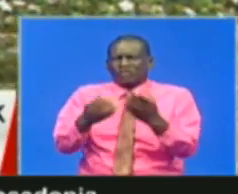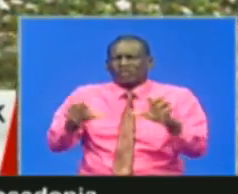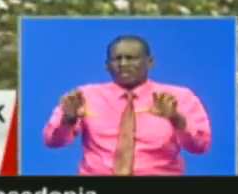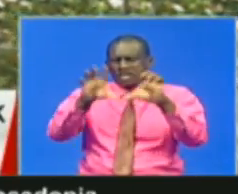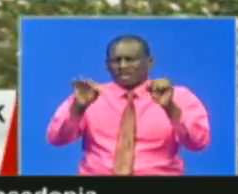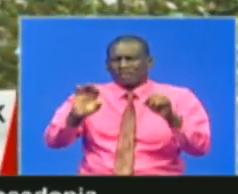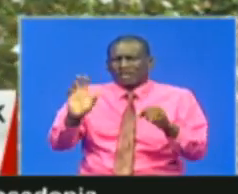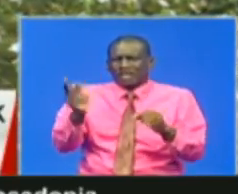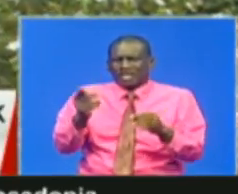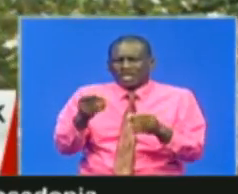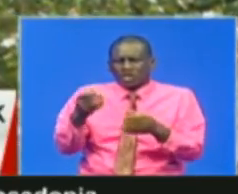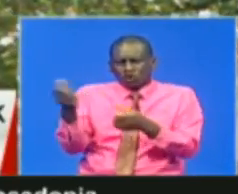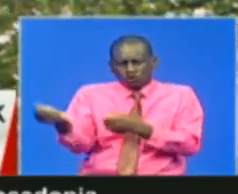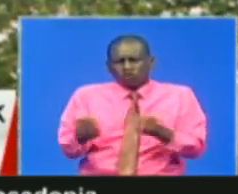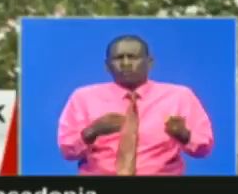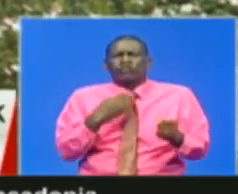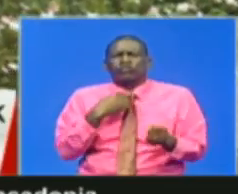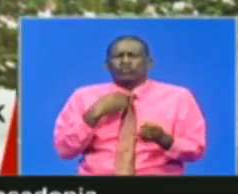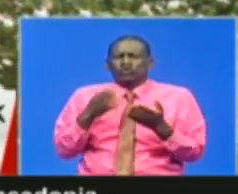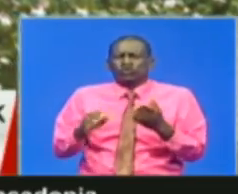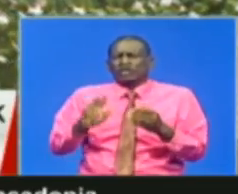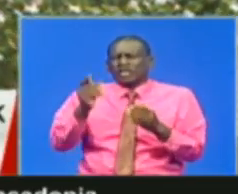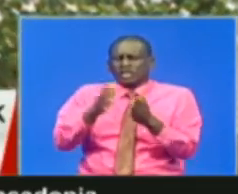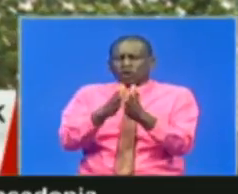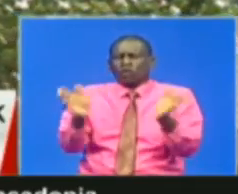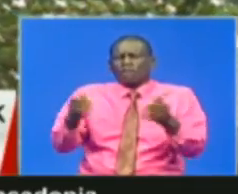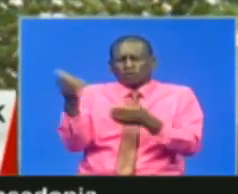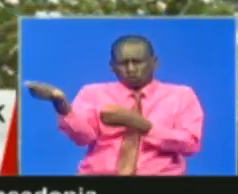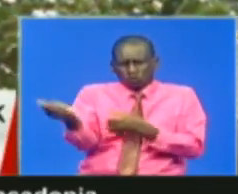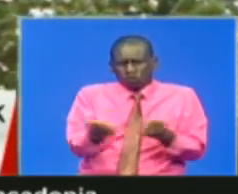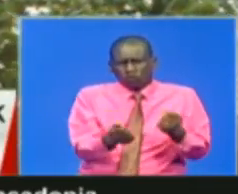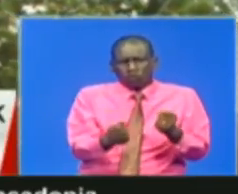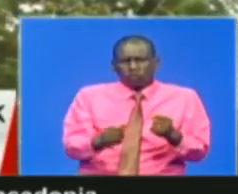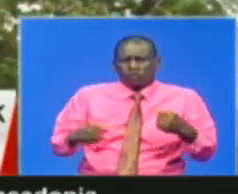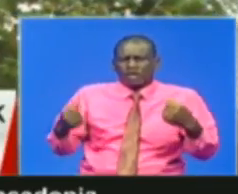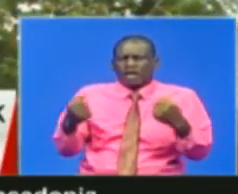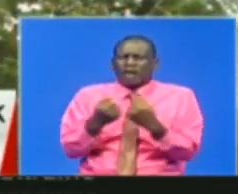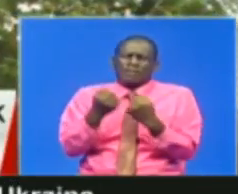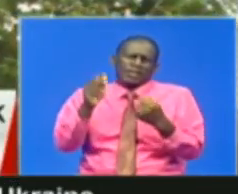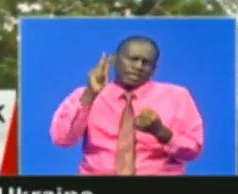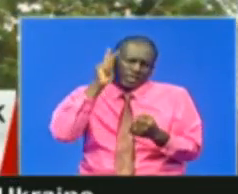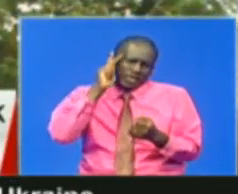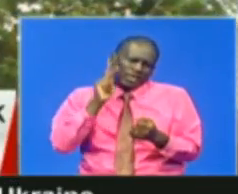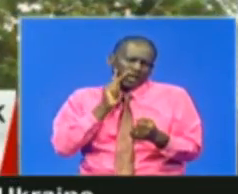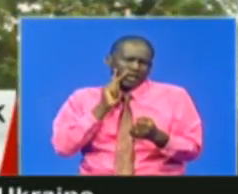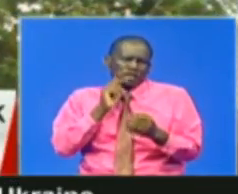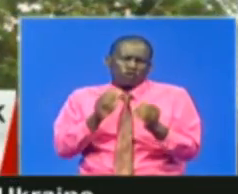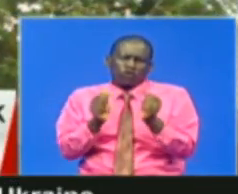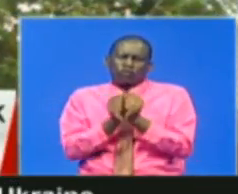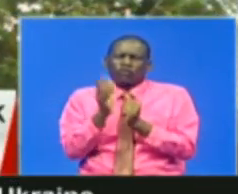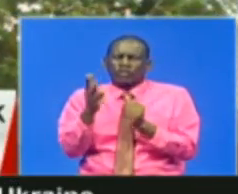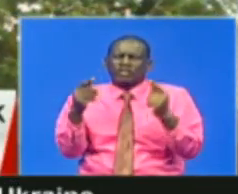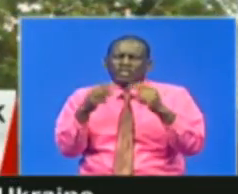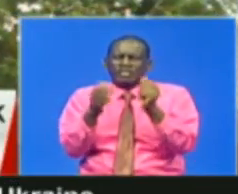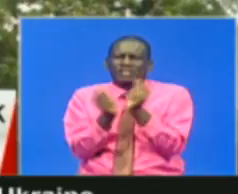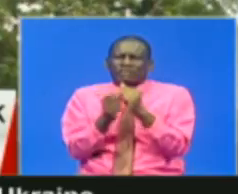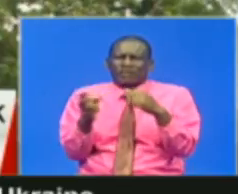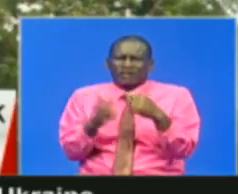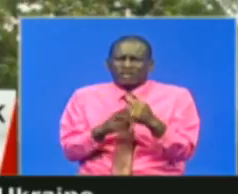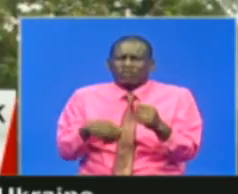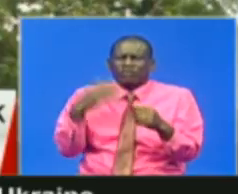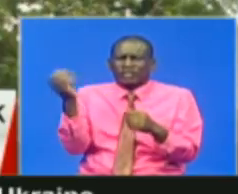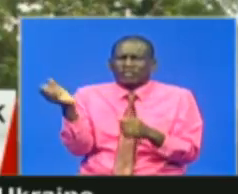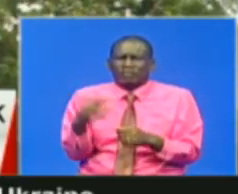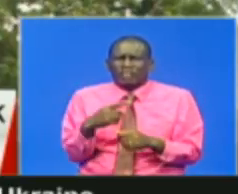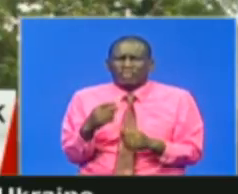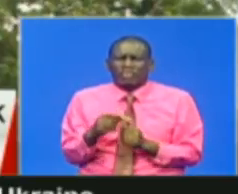Golf Union. This year's Magical Kenya Open Golf Tournament will be held at the Karen Country Club on the 14th to 17th of next month.